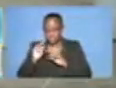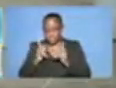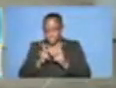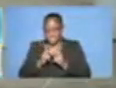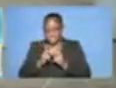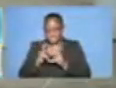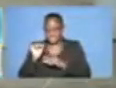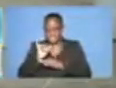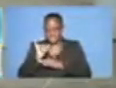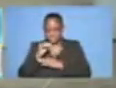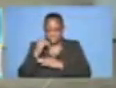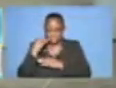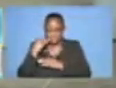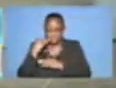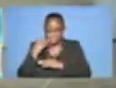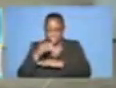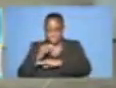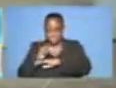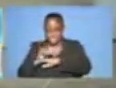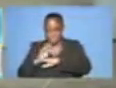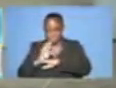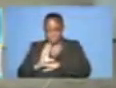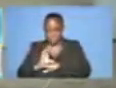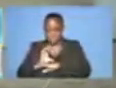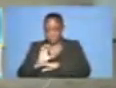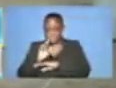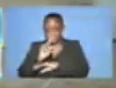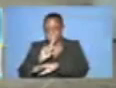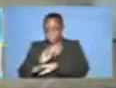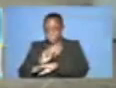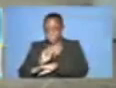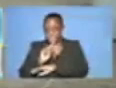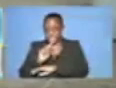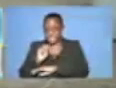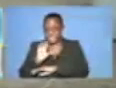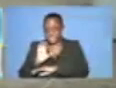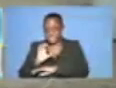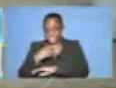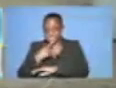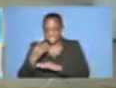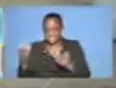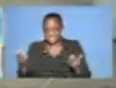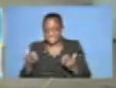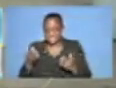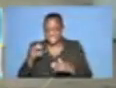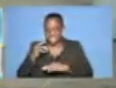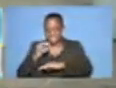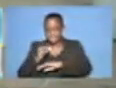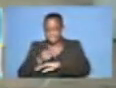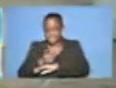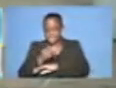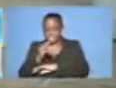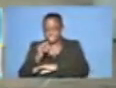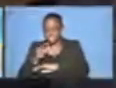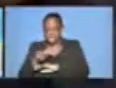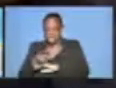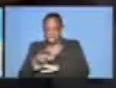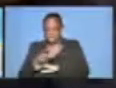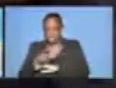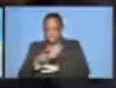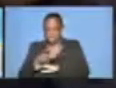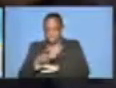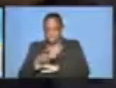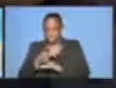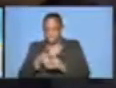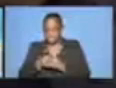home. And for the Abaco BTC branch, that place is right here at the Marsh Harbor Flamingo Plaza. One,